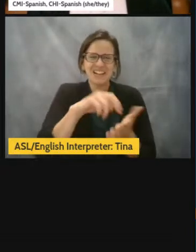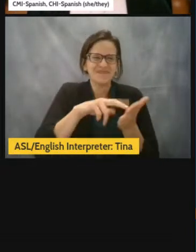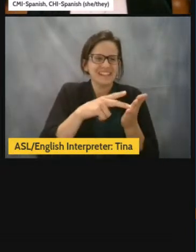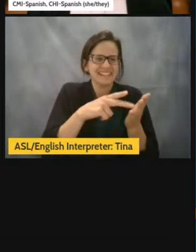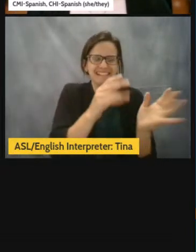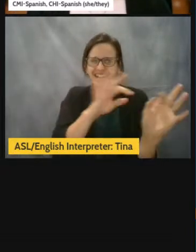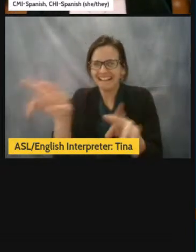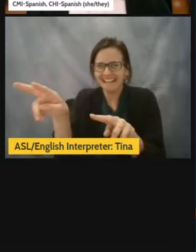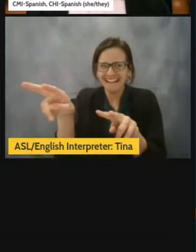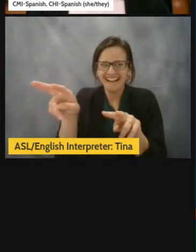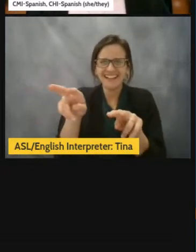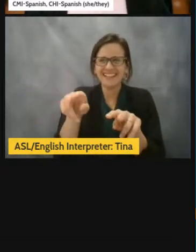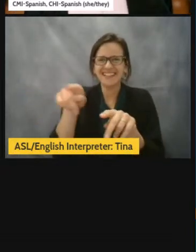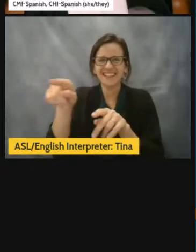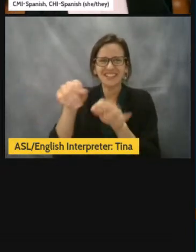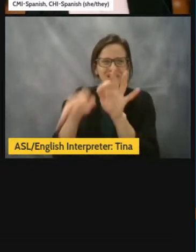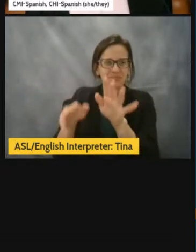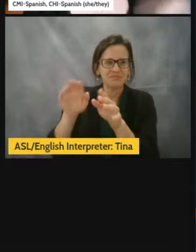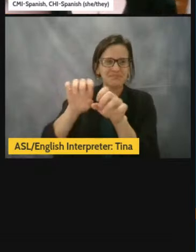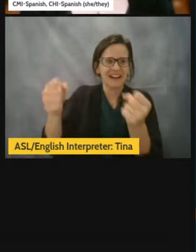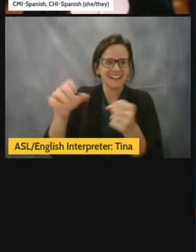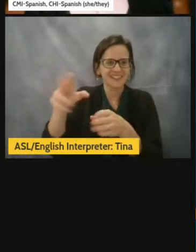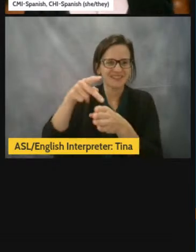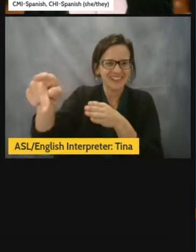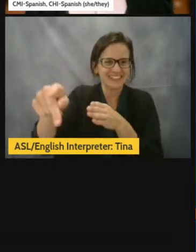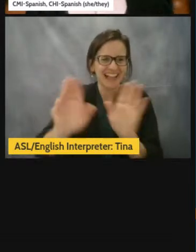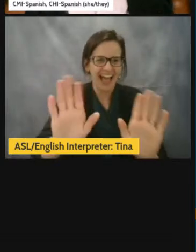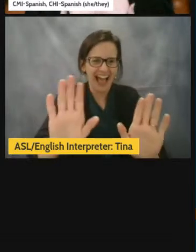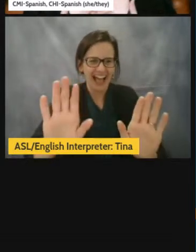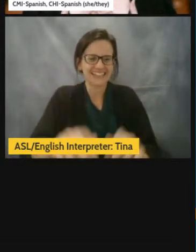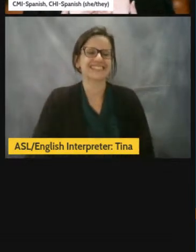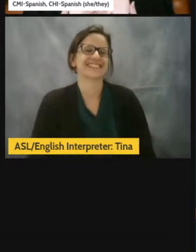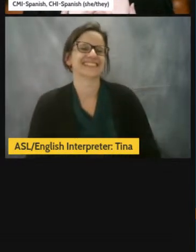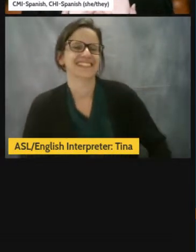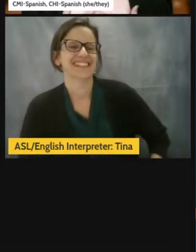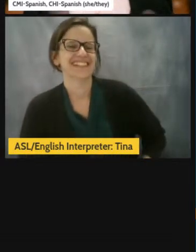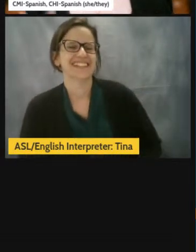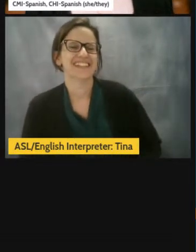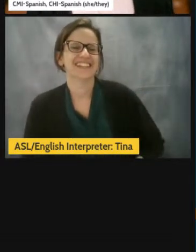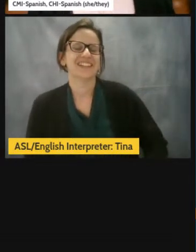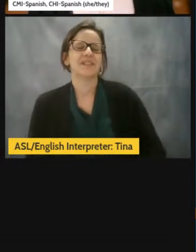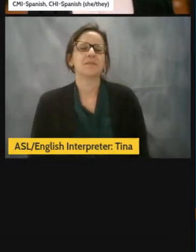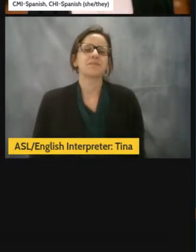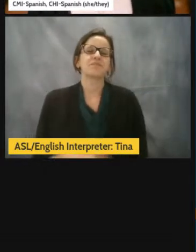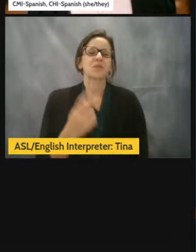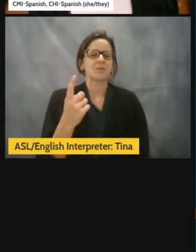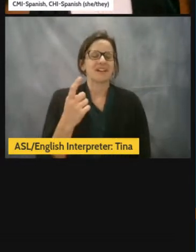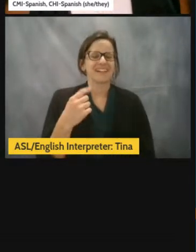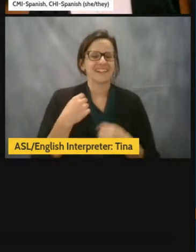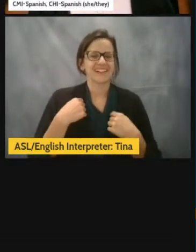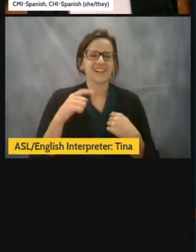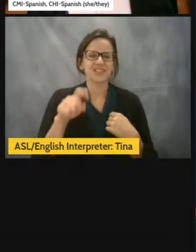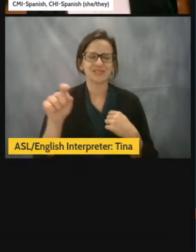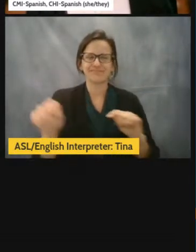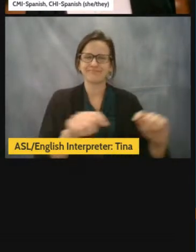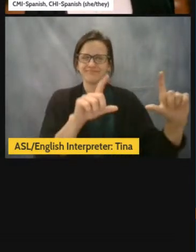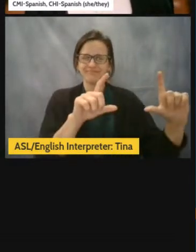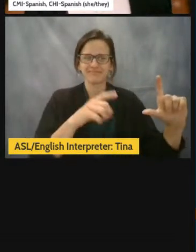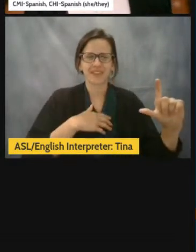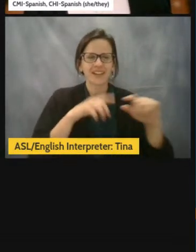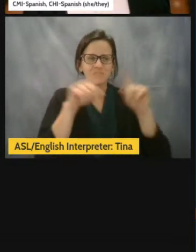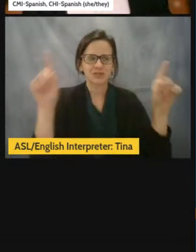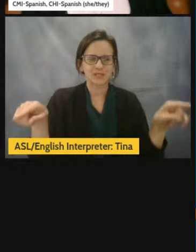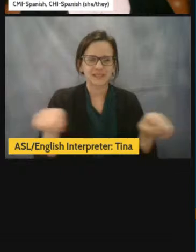their professionalism. Okay. Whew. So one that I should have up on the screen is when